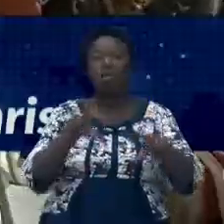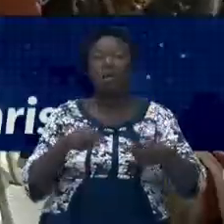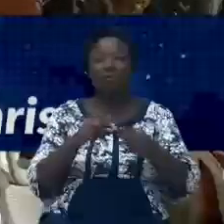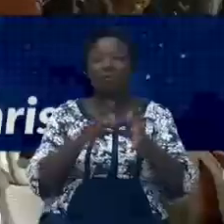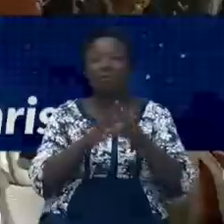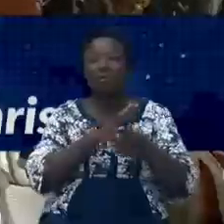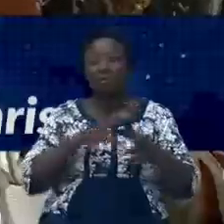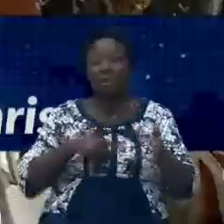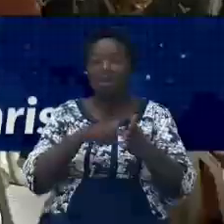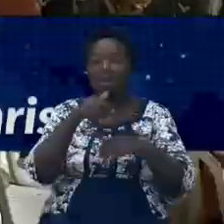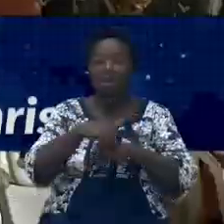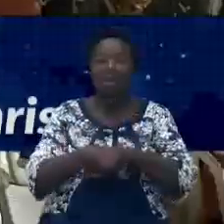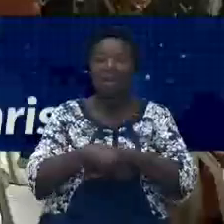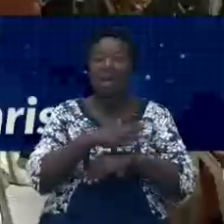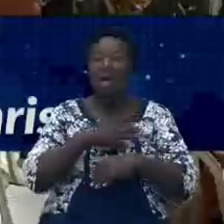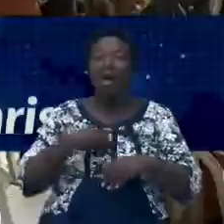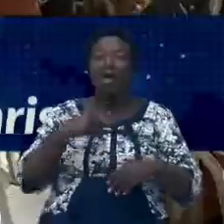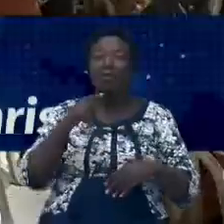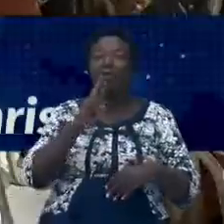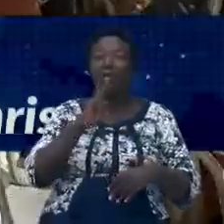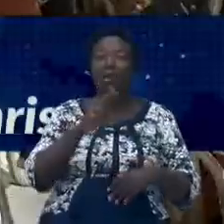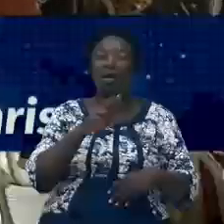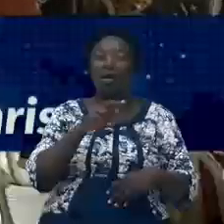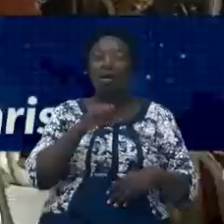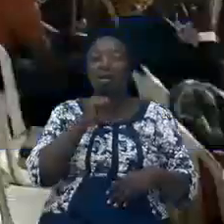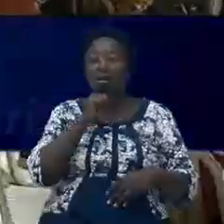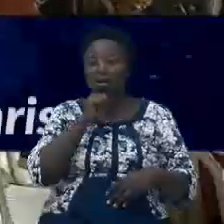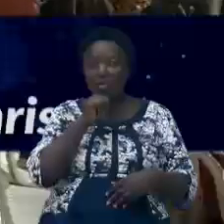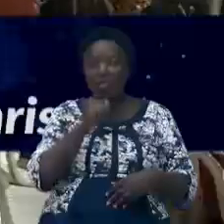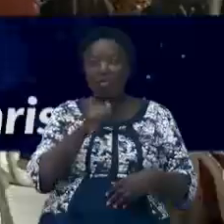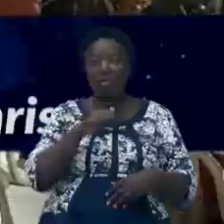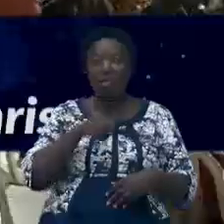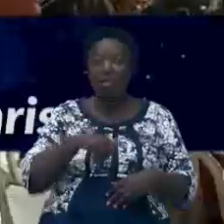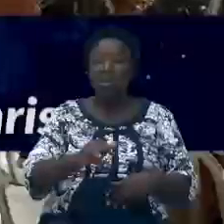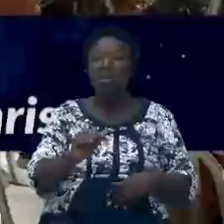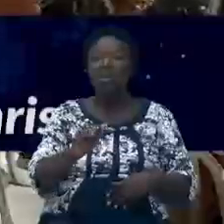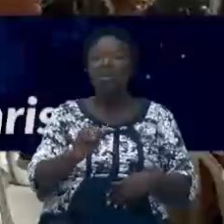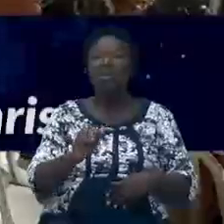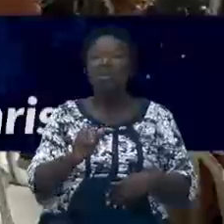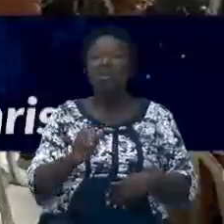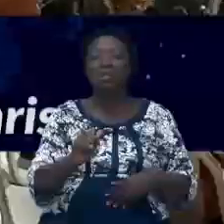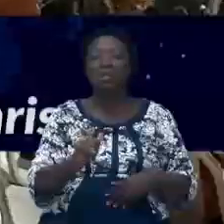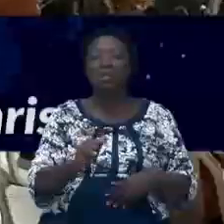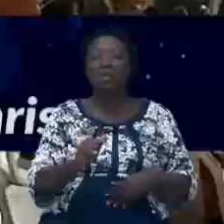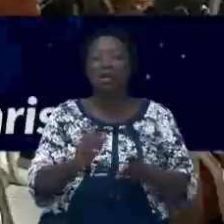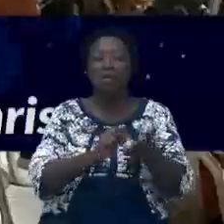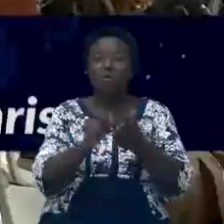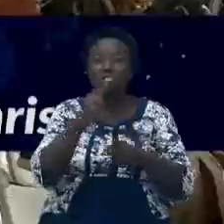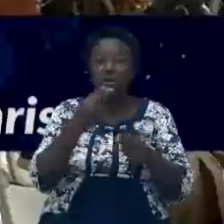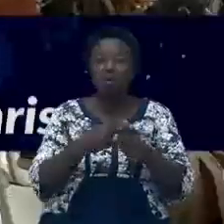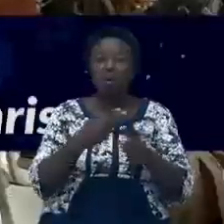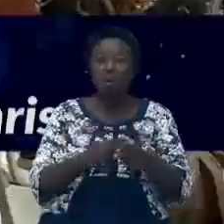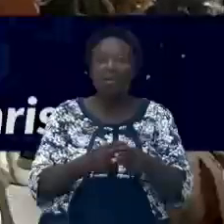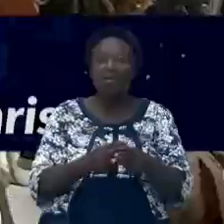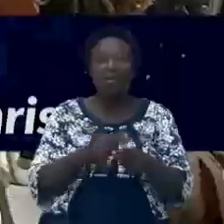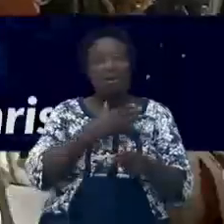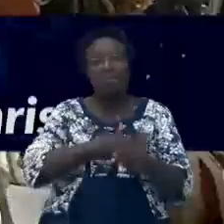if you give your life to christ if you are giving your life to christ tonight and you are not yet a tender